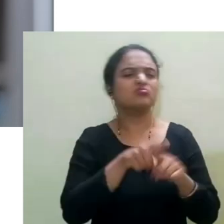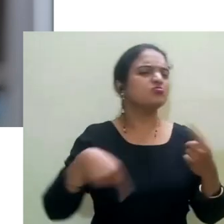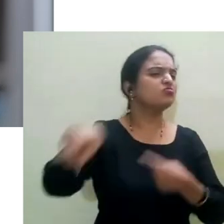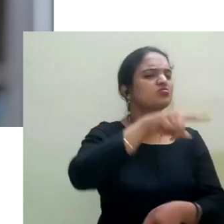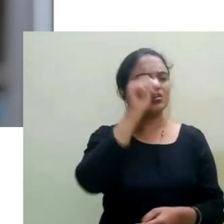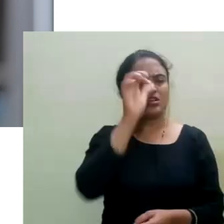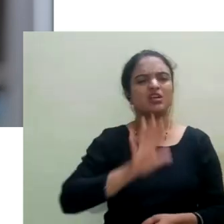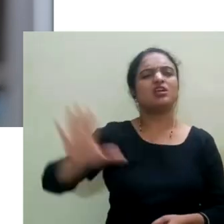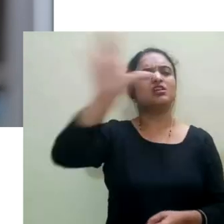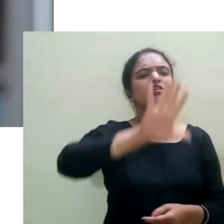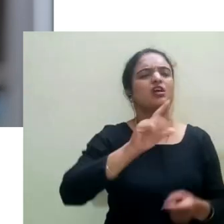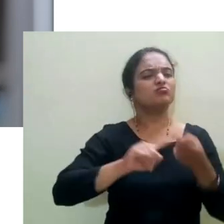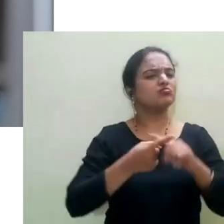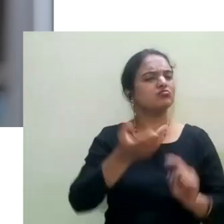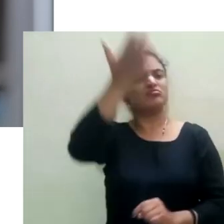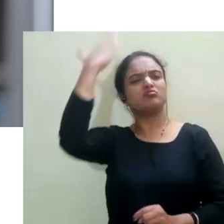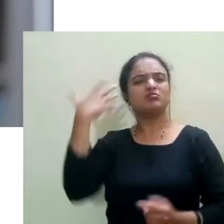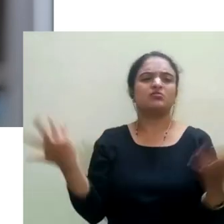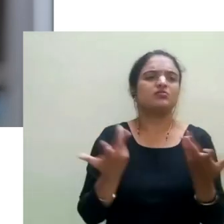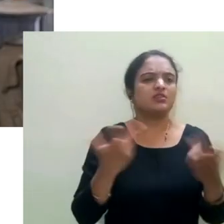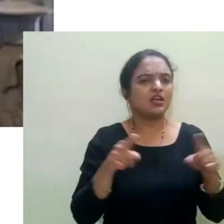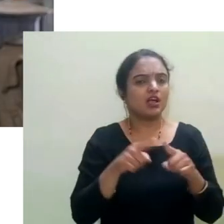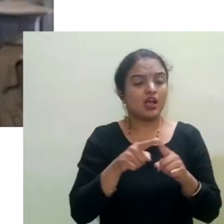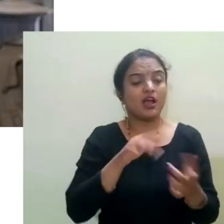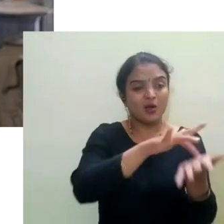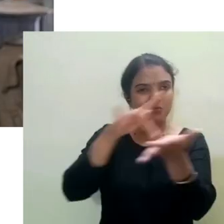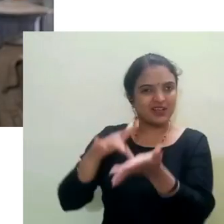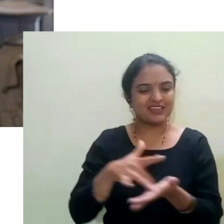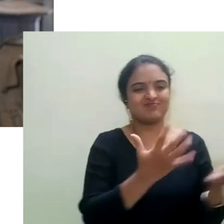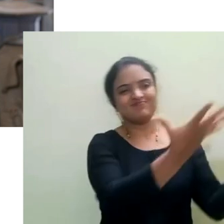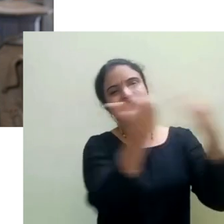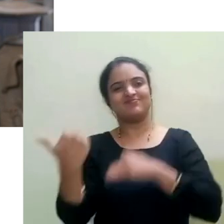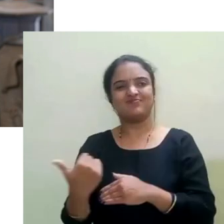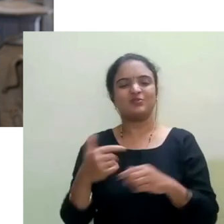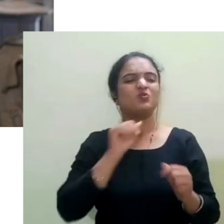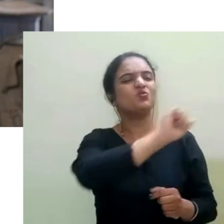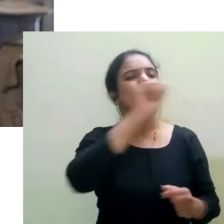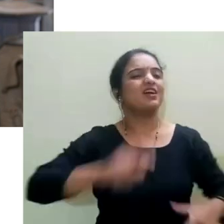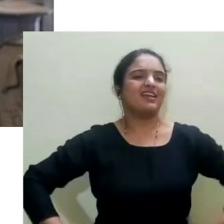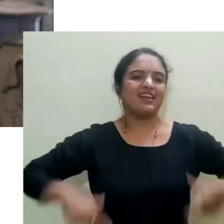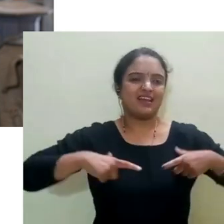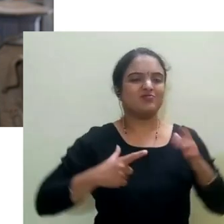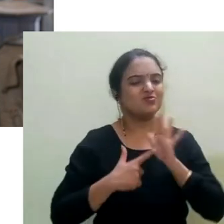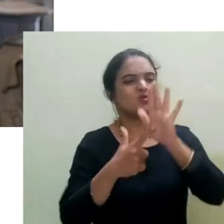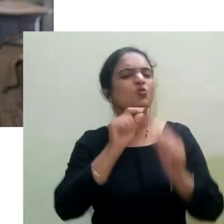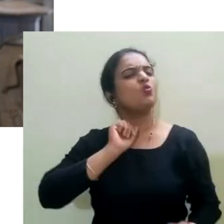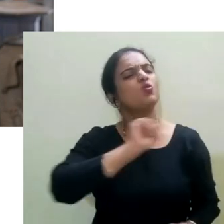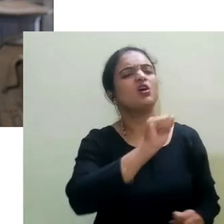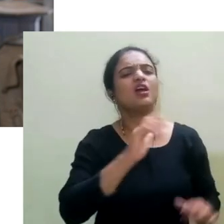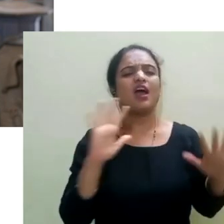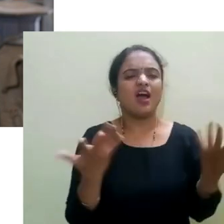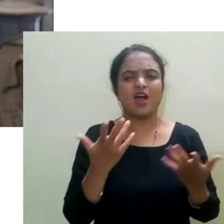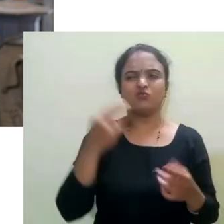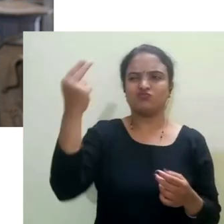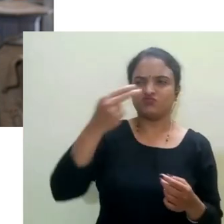diverse pantheon of artists from India's incredible heritage, but it will also be a space where we bring people from all walks of life